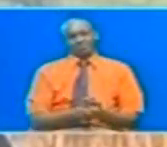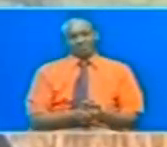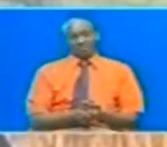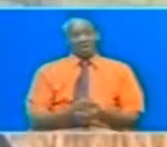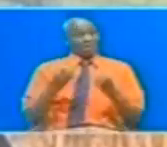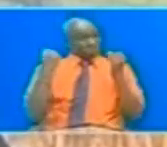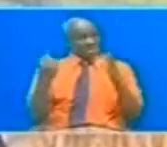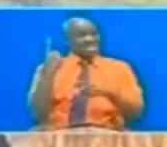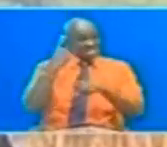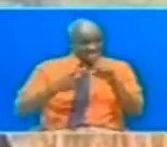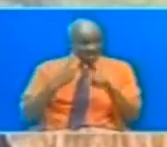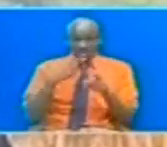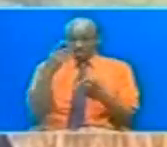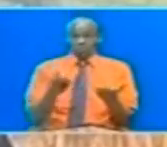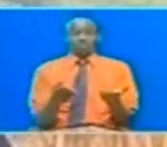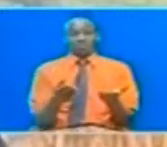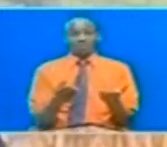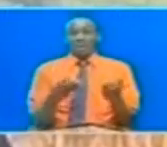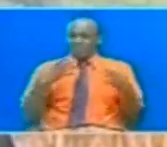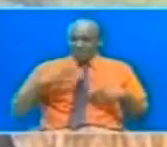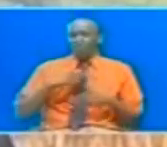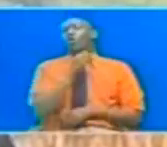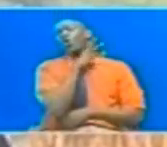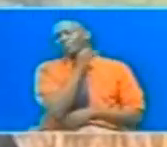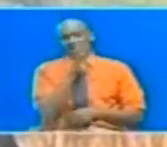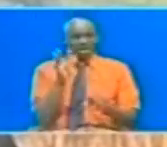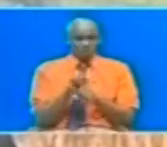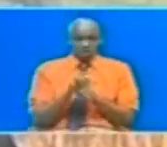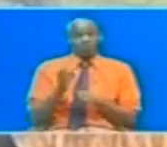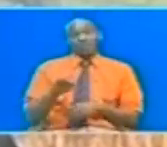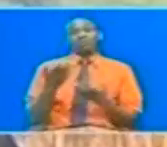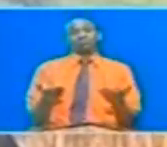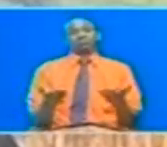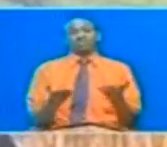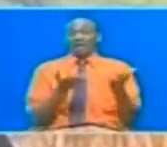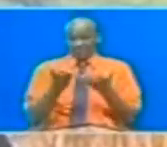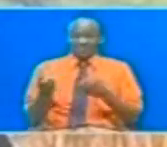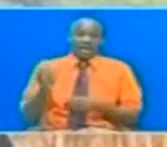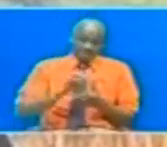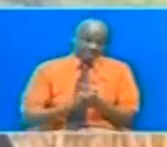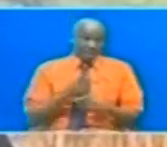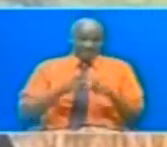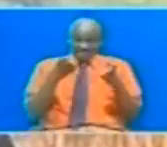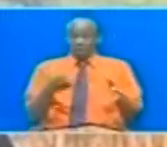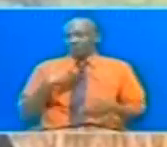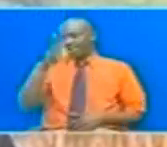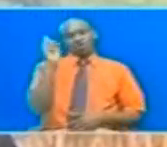basically subjective. People make noise, we increase salaries. But this time around, we are saying,